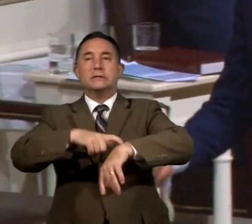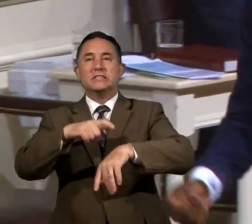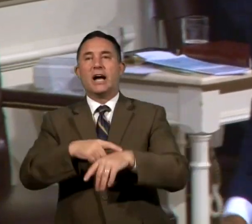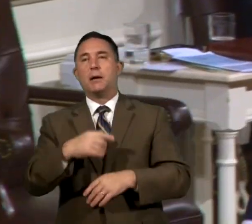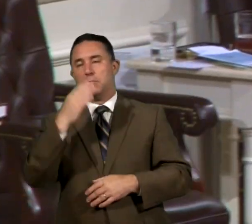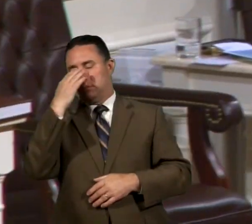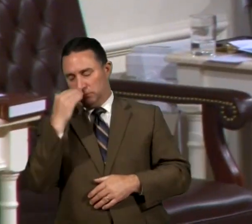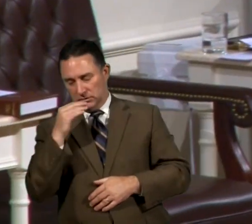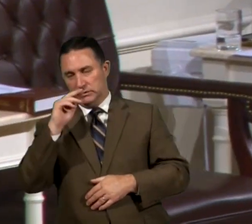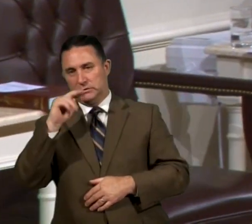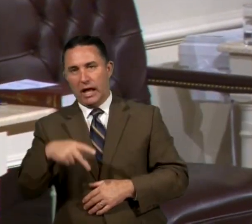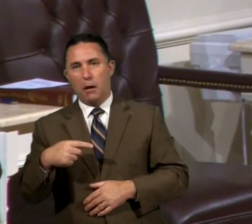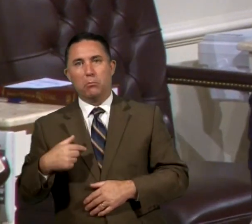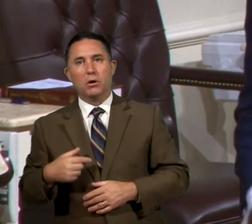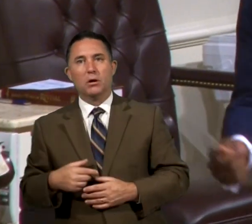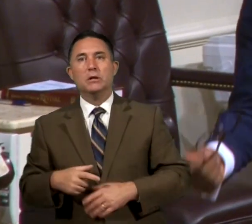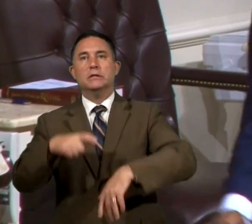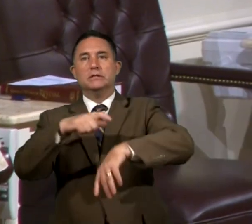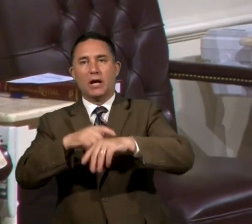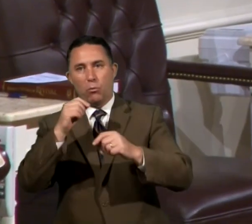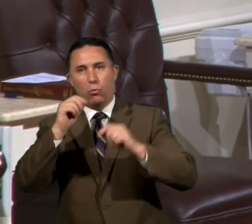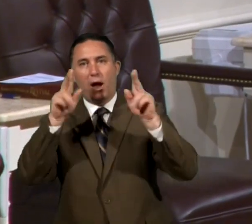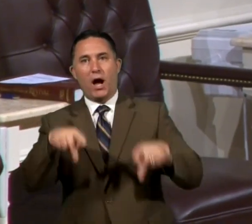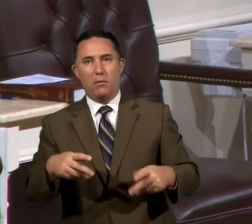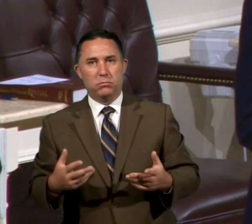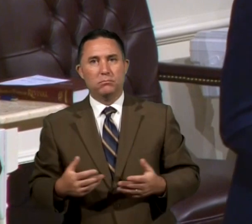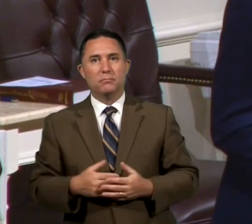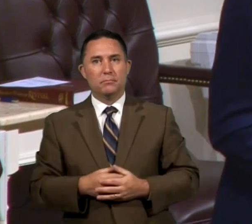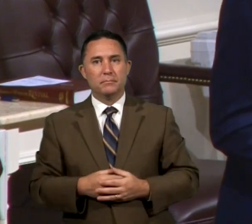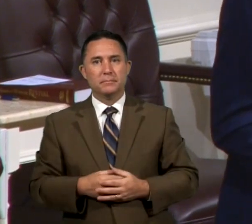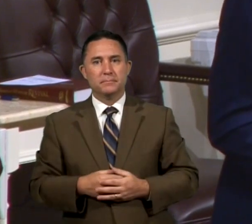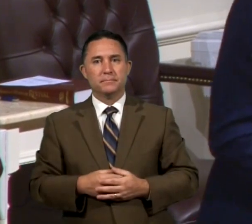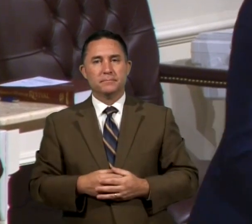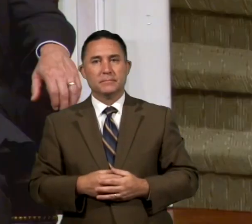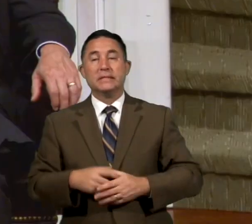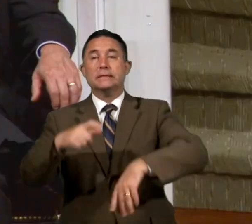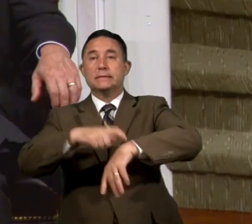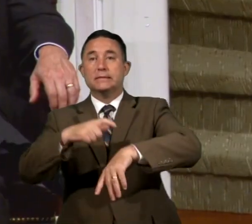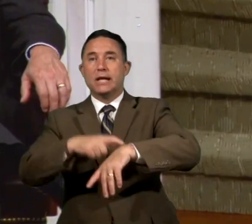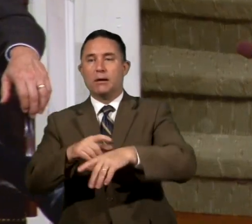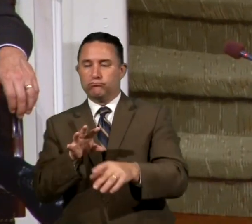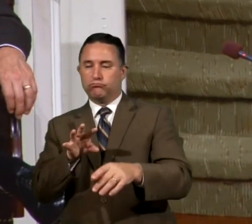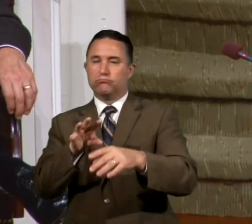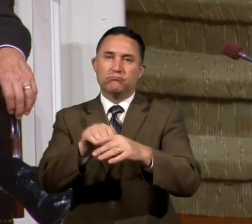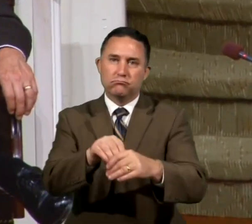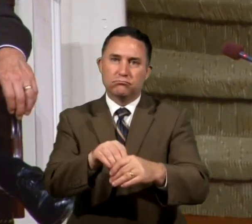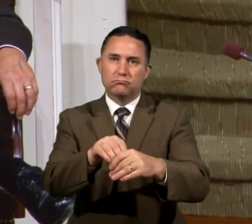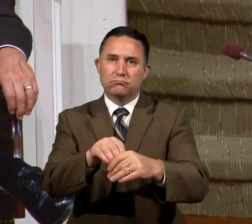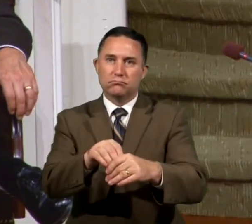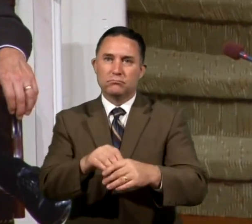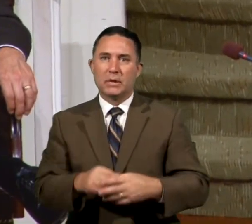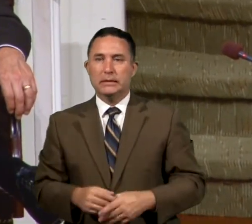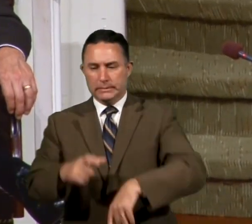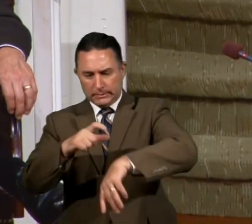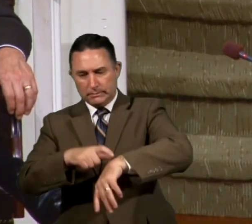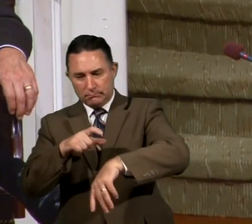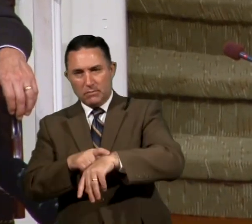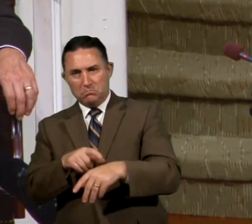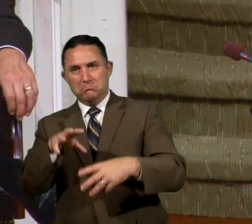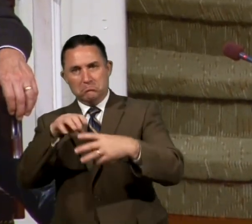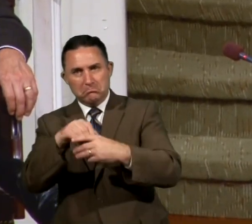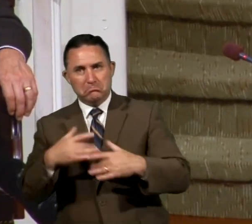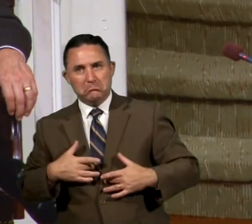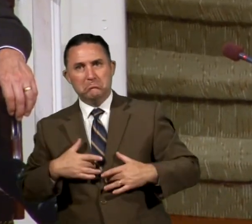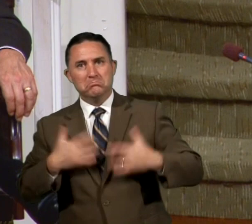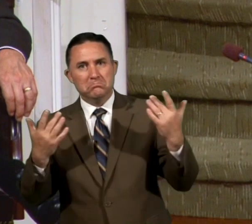take a nap. It's time to wake up. Time to participate. Time to get in this